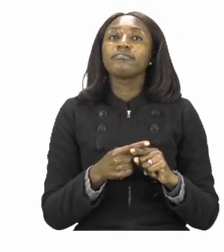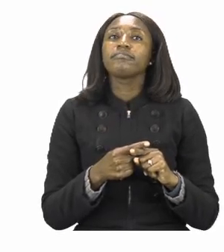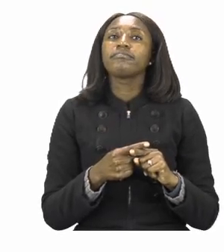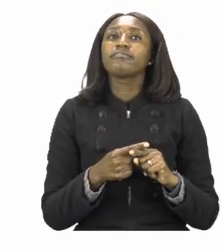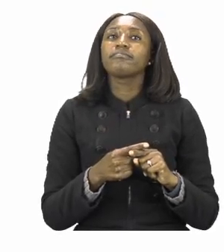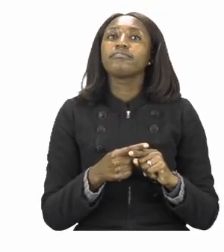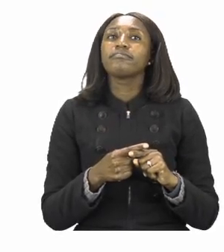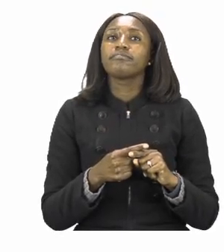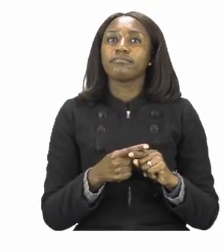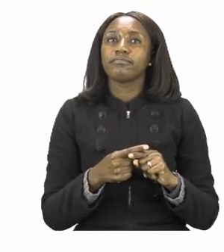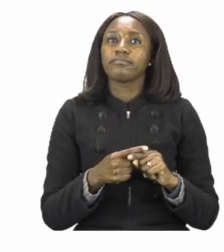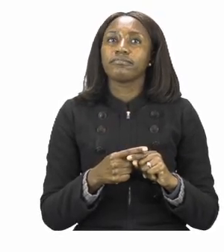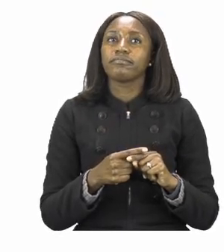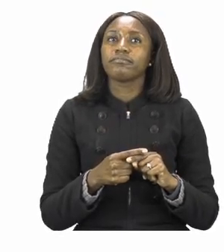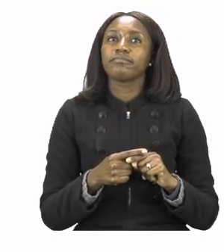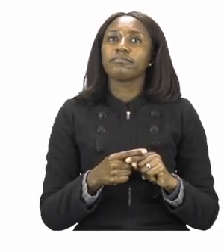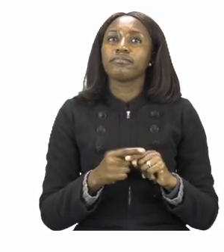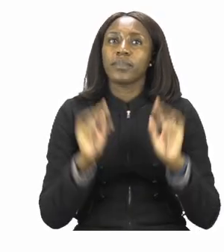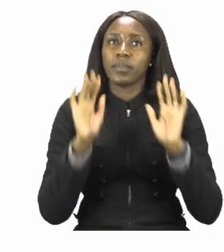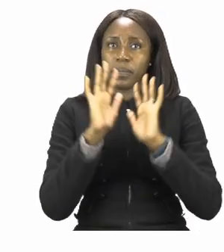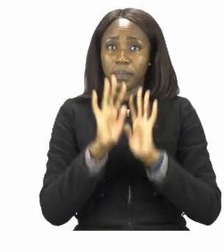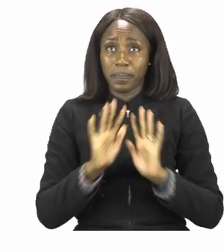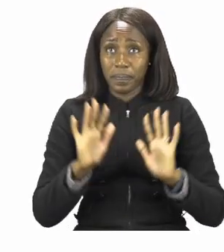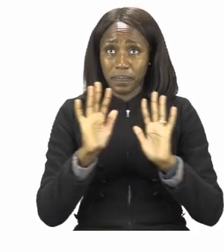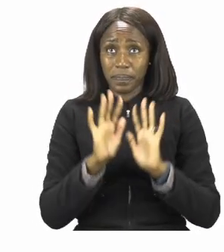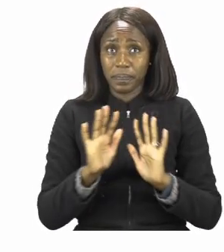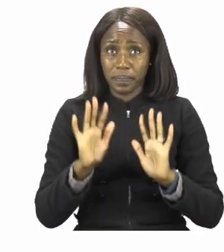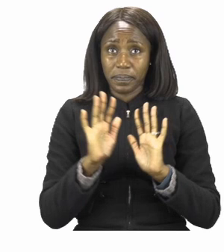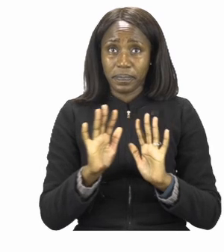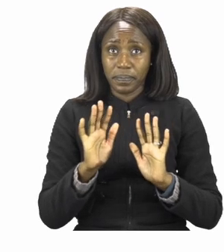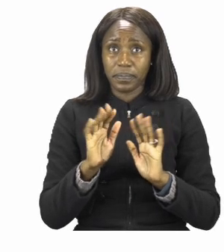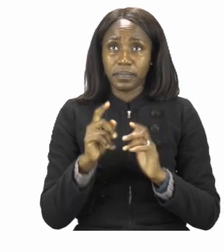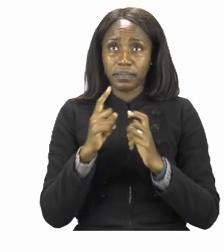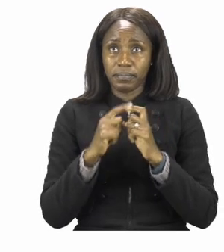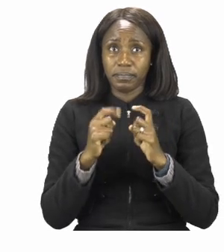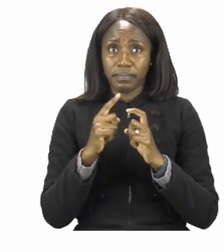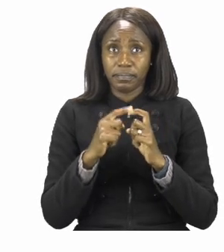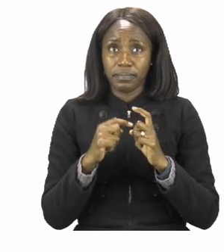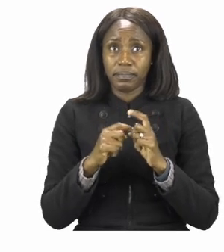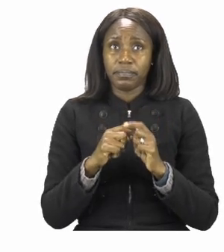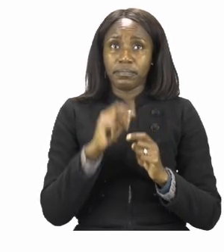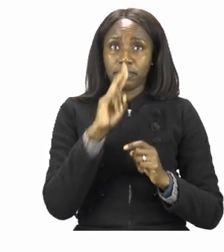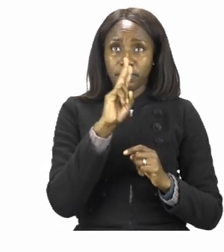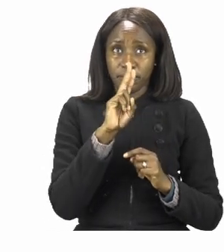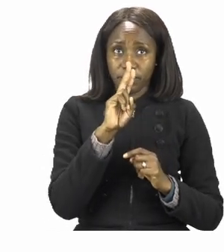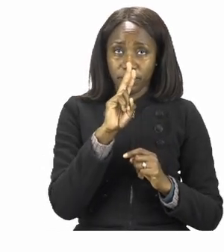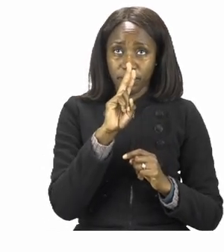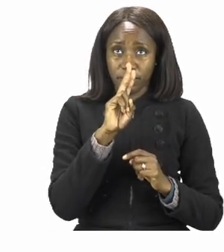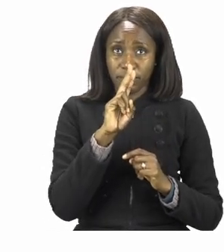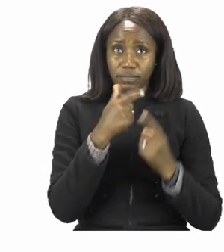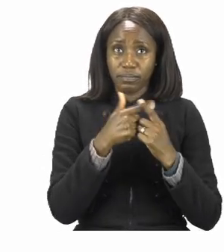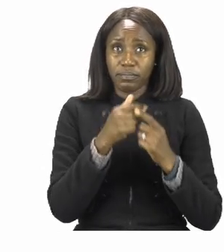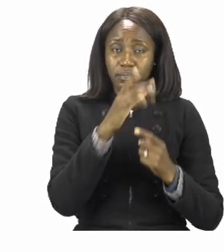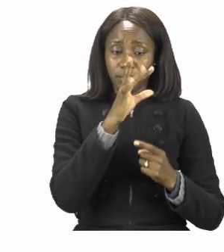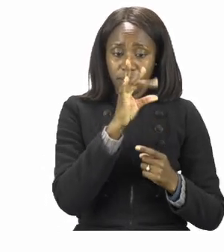For A, they are saying count in twos from 88 to